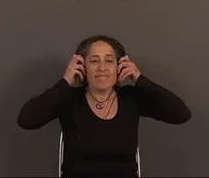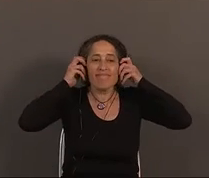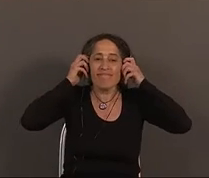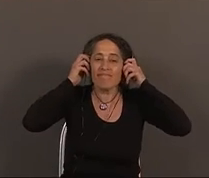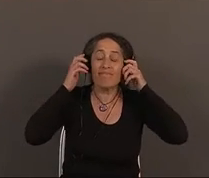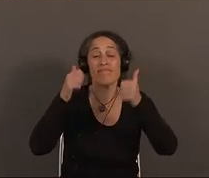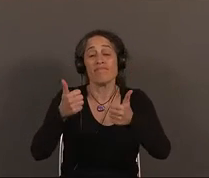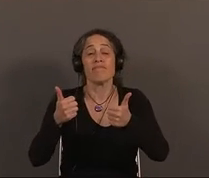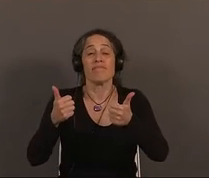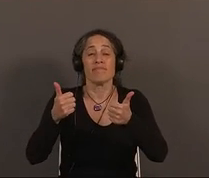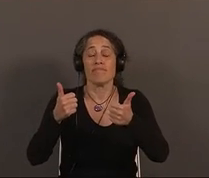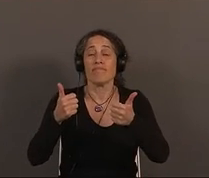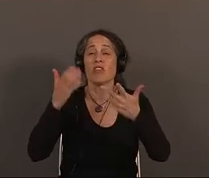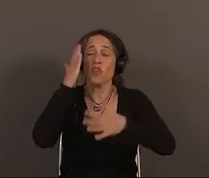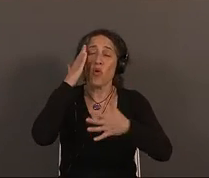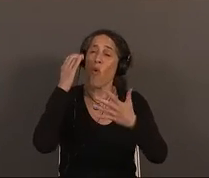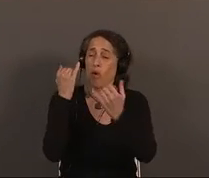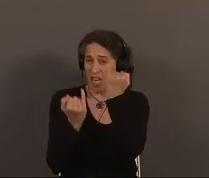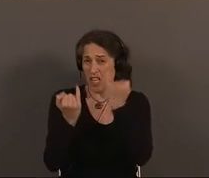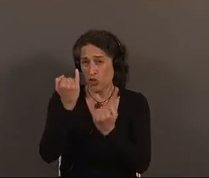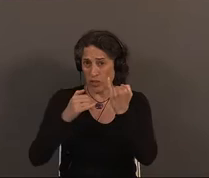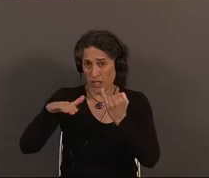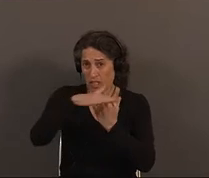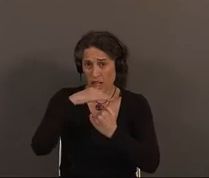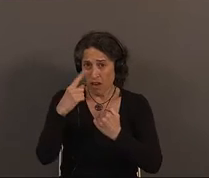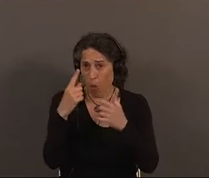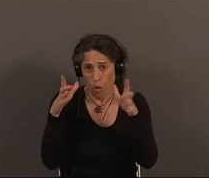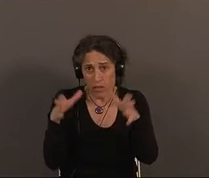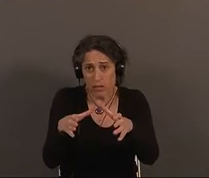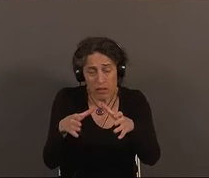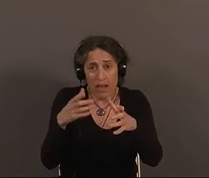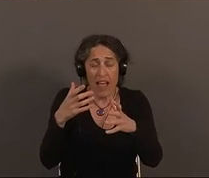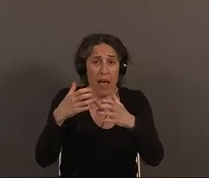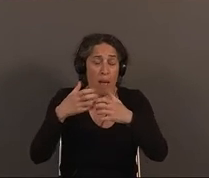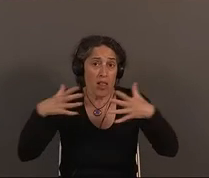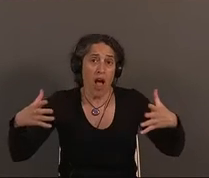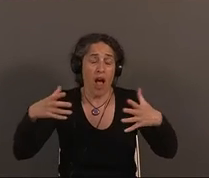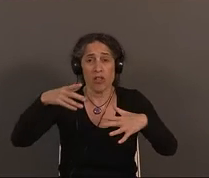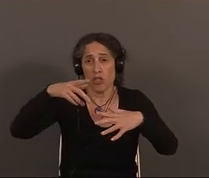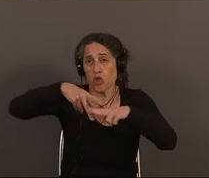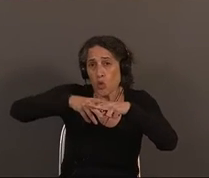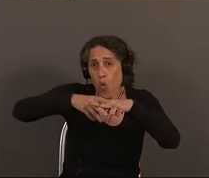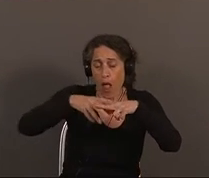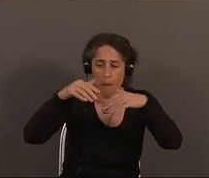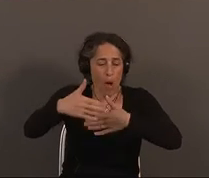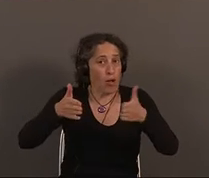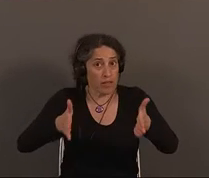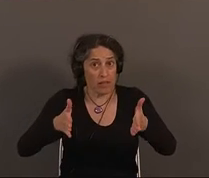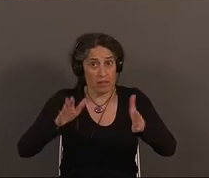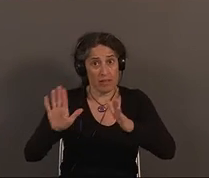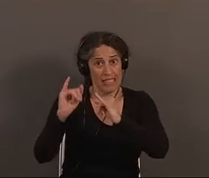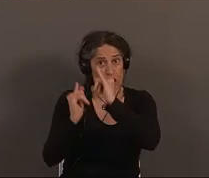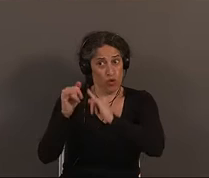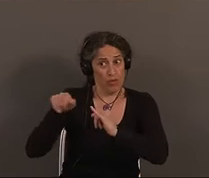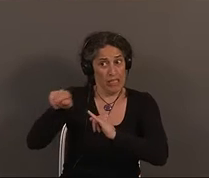have seen quite a huge toolbox being used by the different representatives of the industry. And now in terms of regulation, yes,